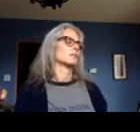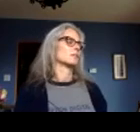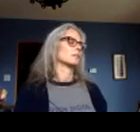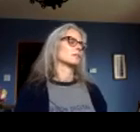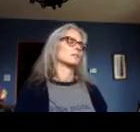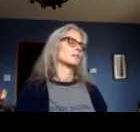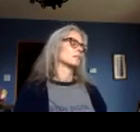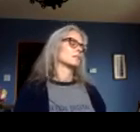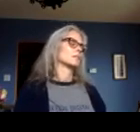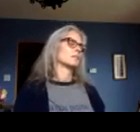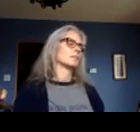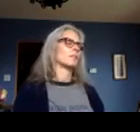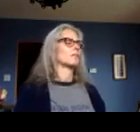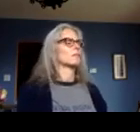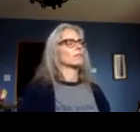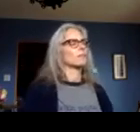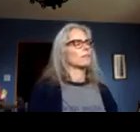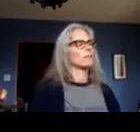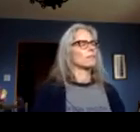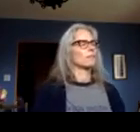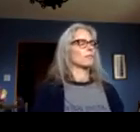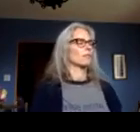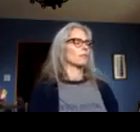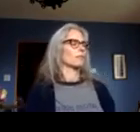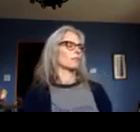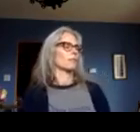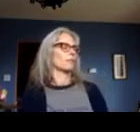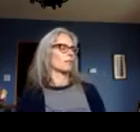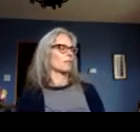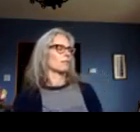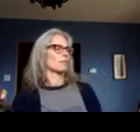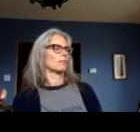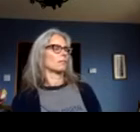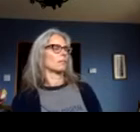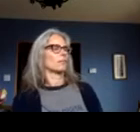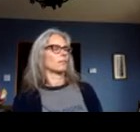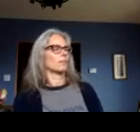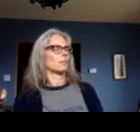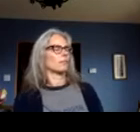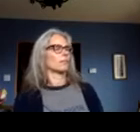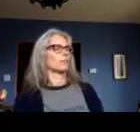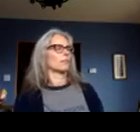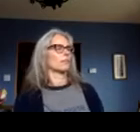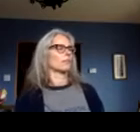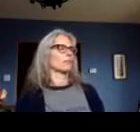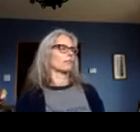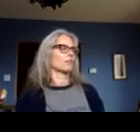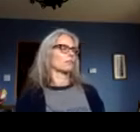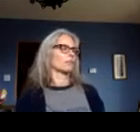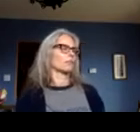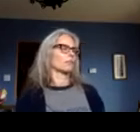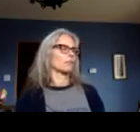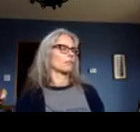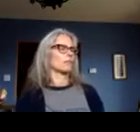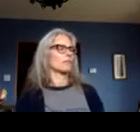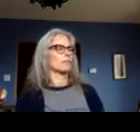leave it as no due date, classroom just assumes it's never due. But when you pick a due date, that assignment shows up in